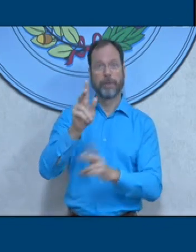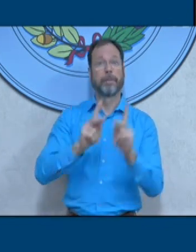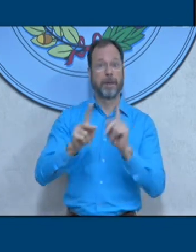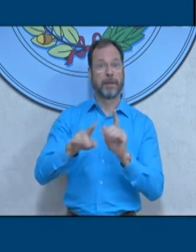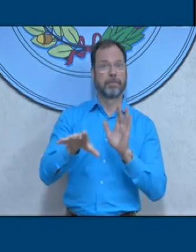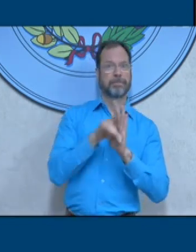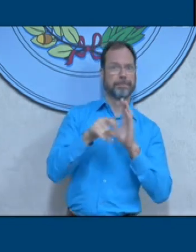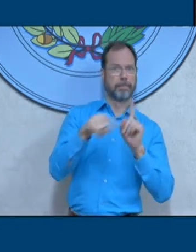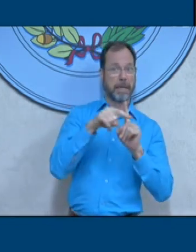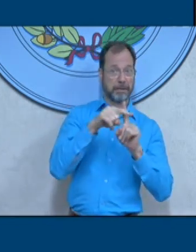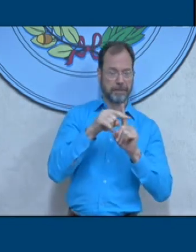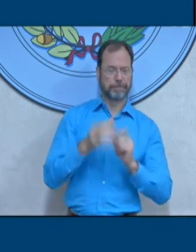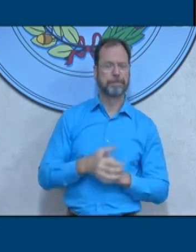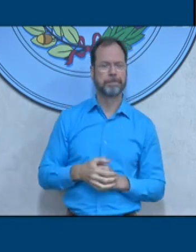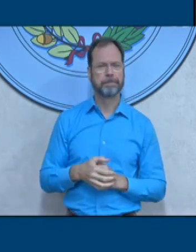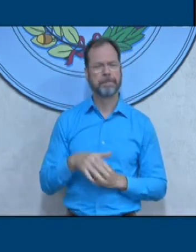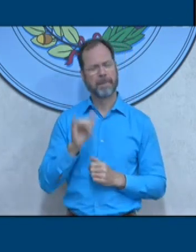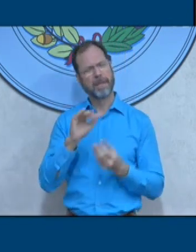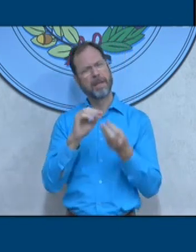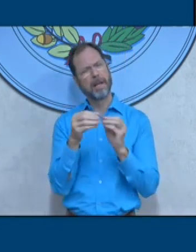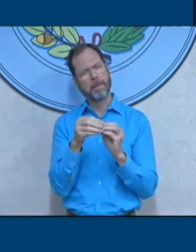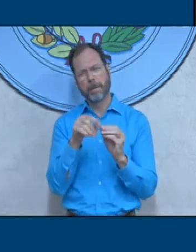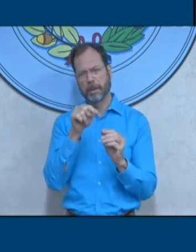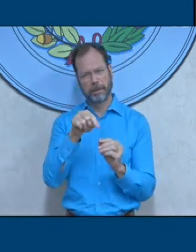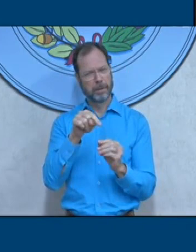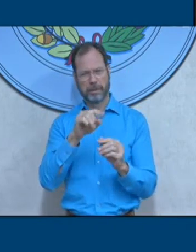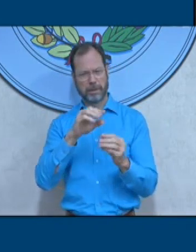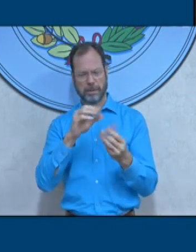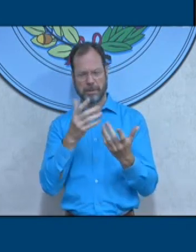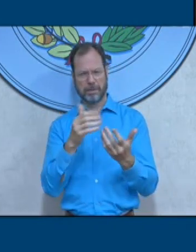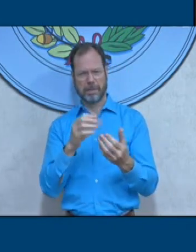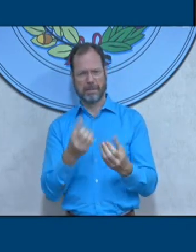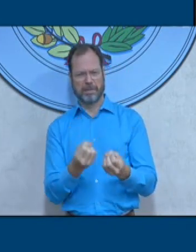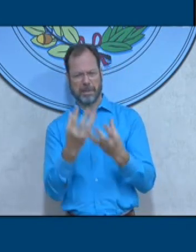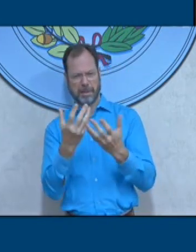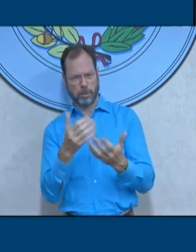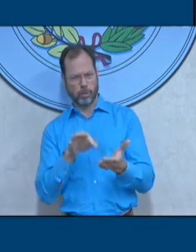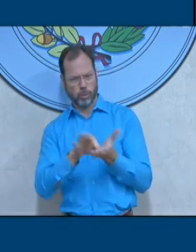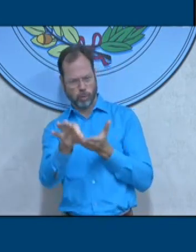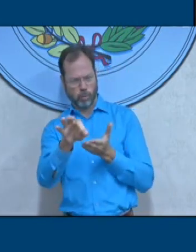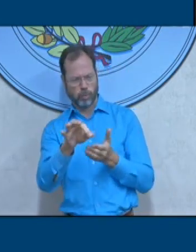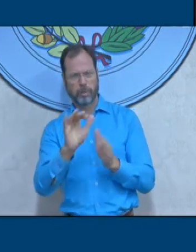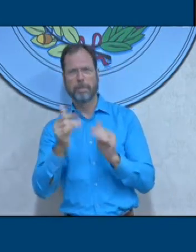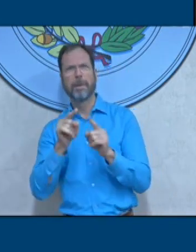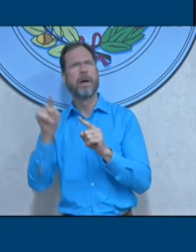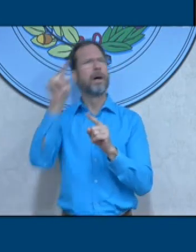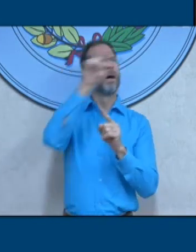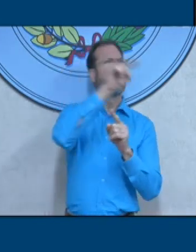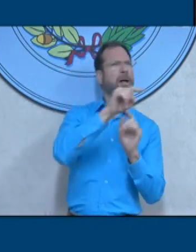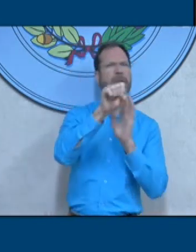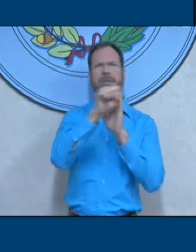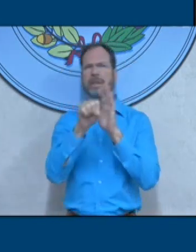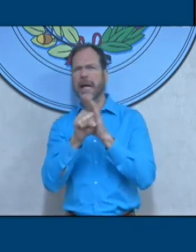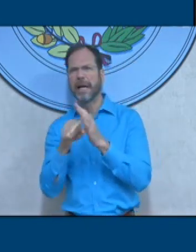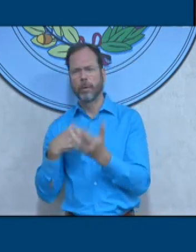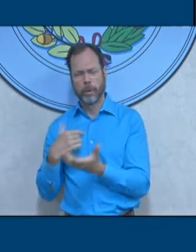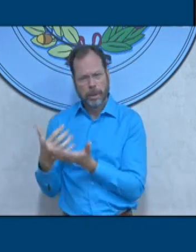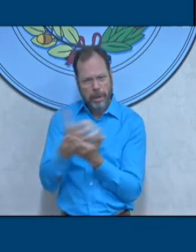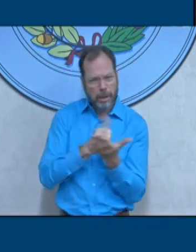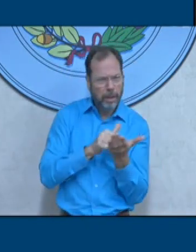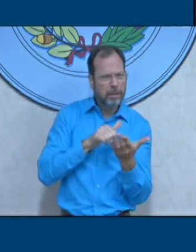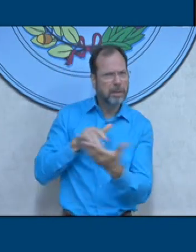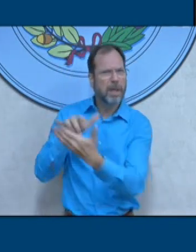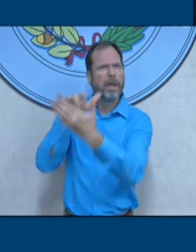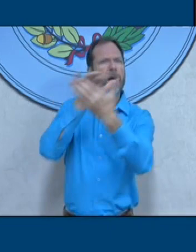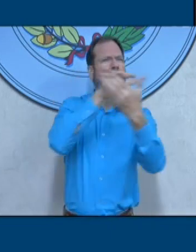2,622. So as we look at this number, we look at counties around the state and we look at information that we have been gathering